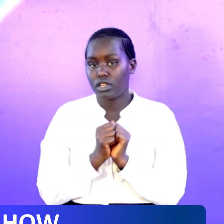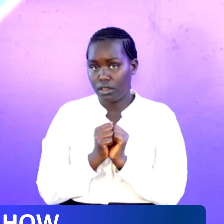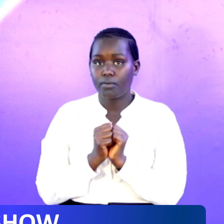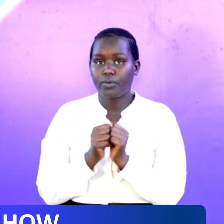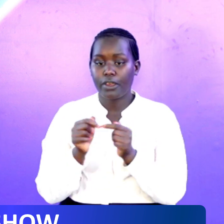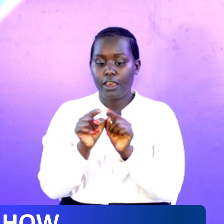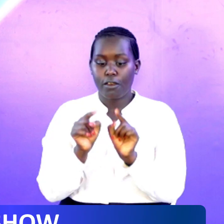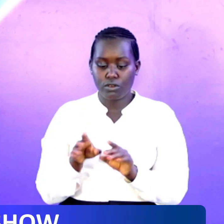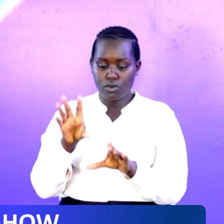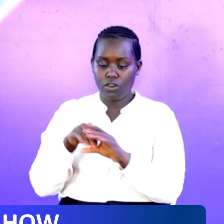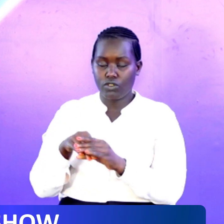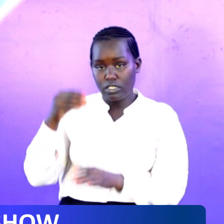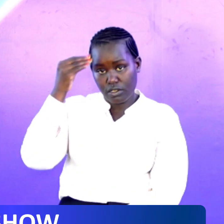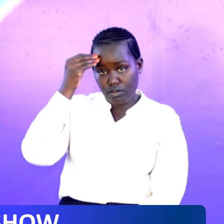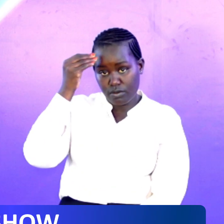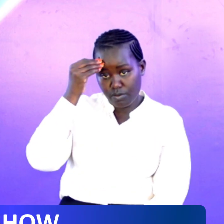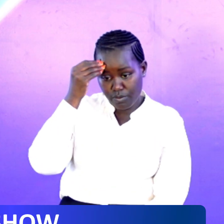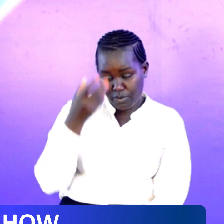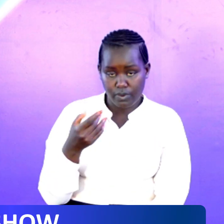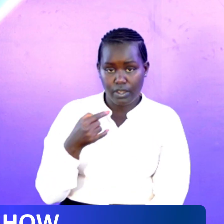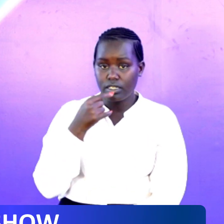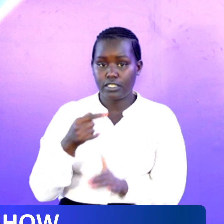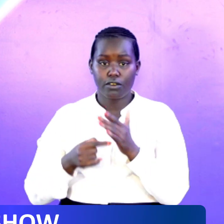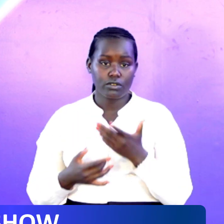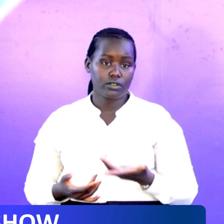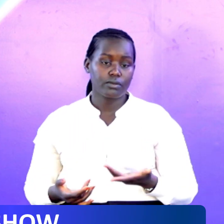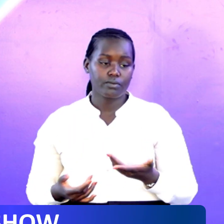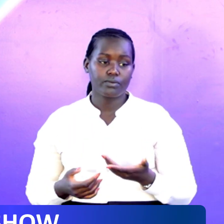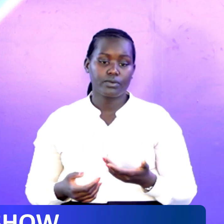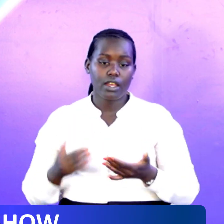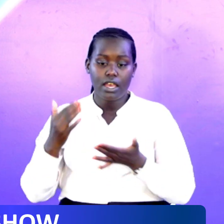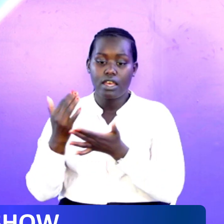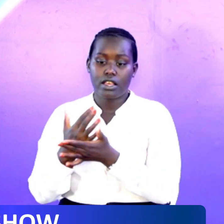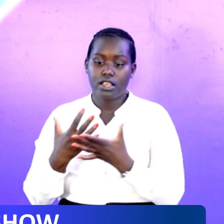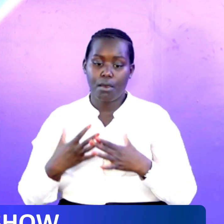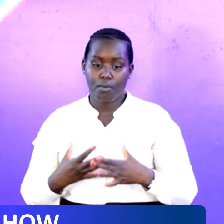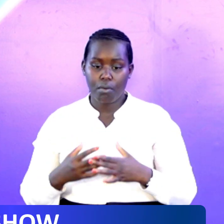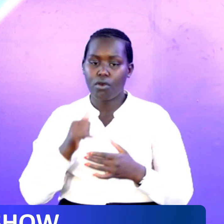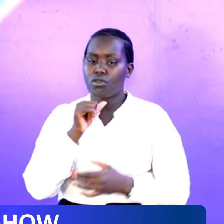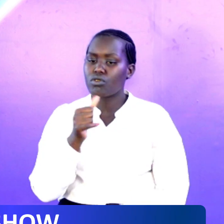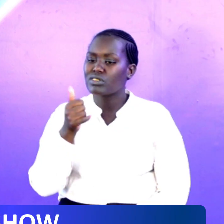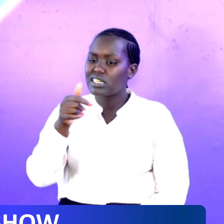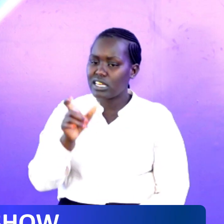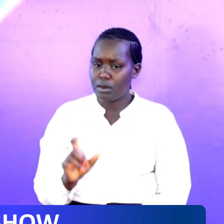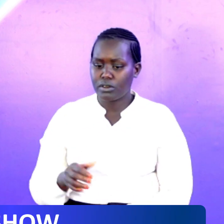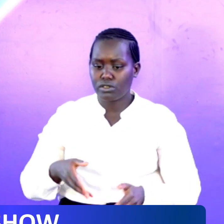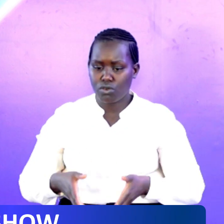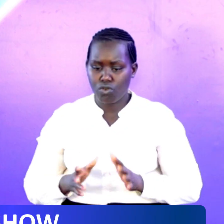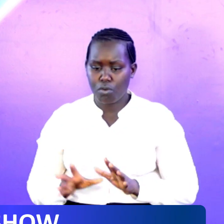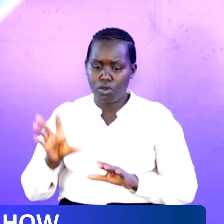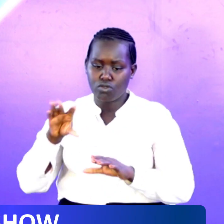also invest in education. I own Yeah. a school. Yeah. What I'm trying to say is that some people not everybody was born to